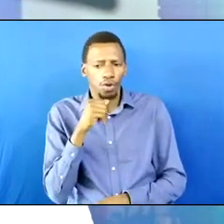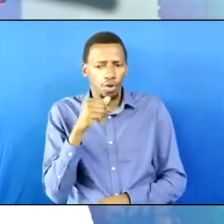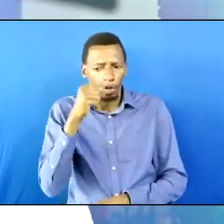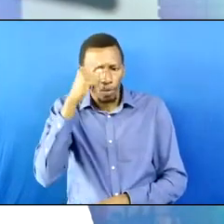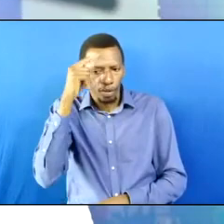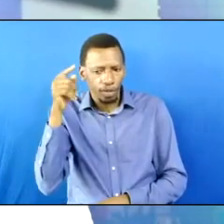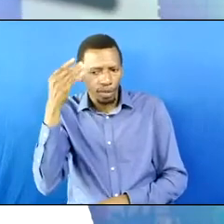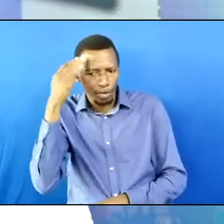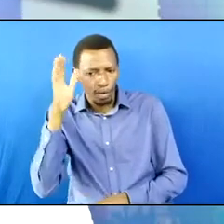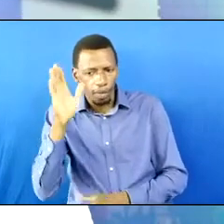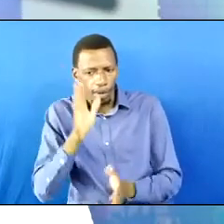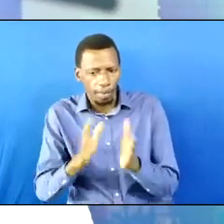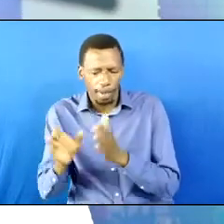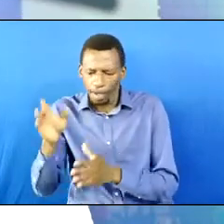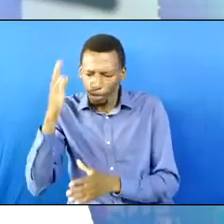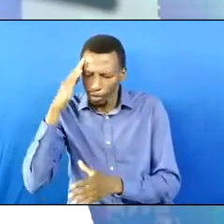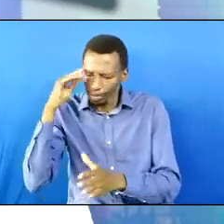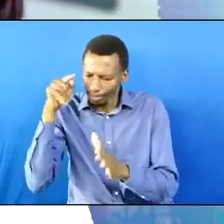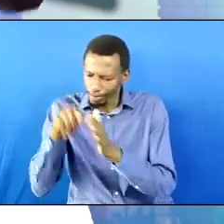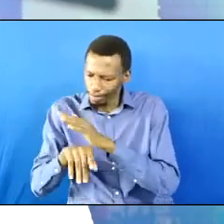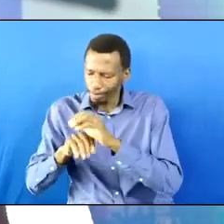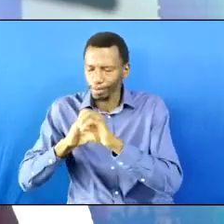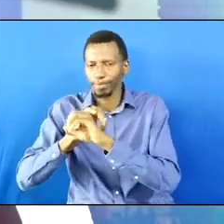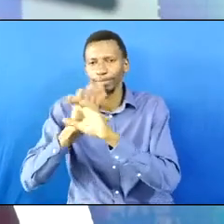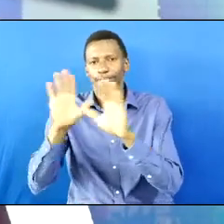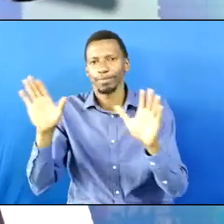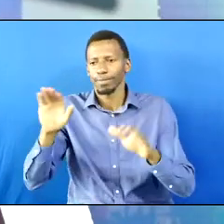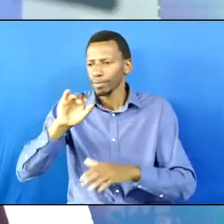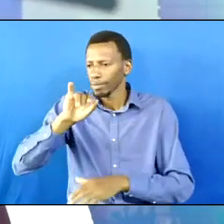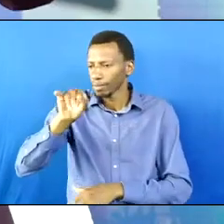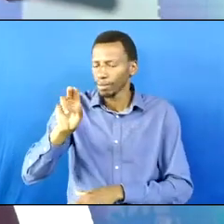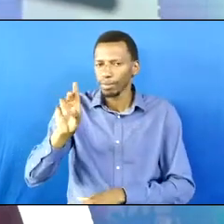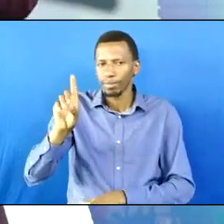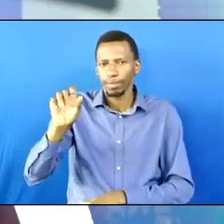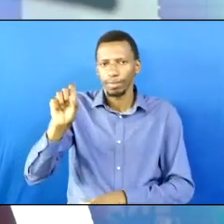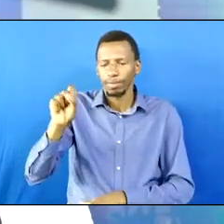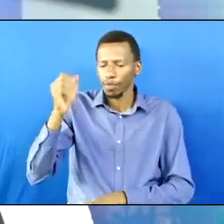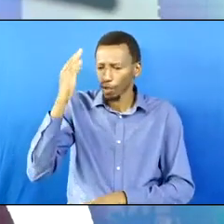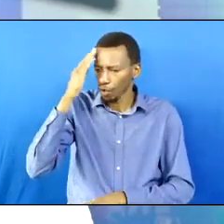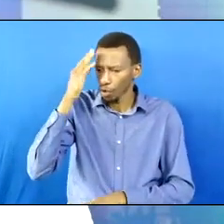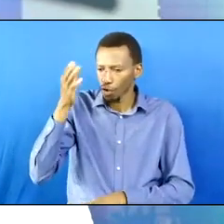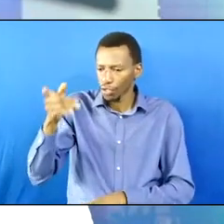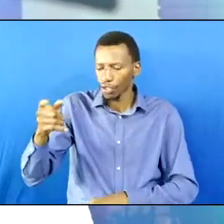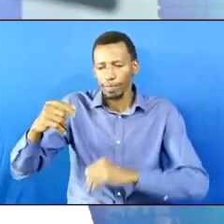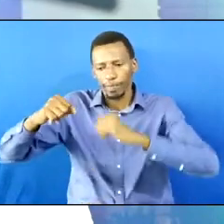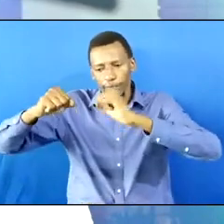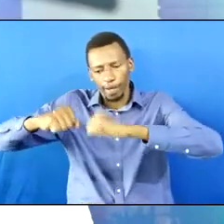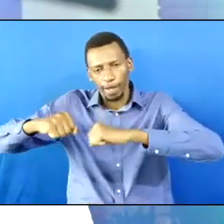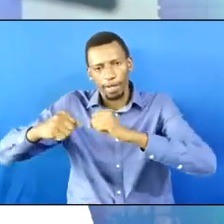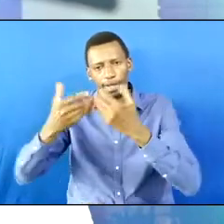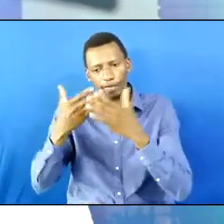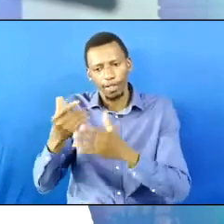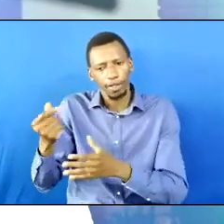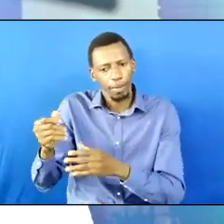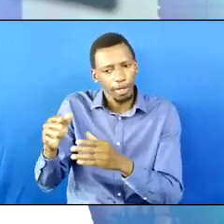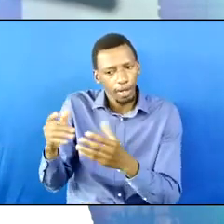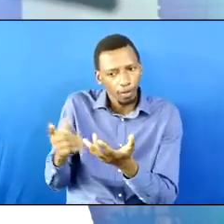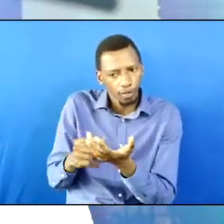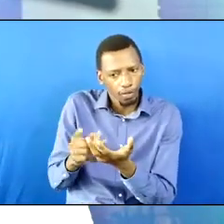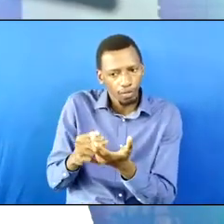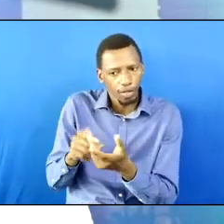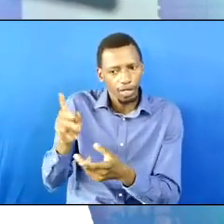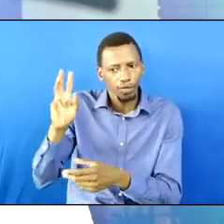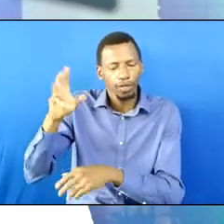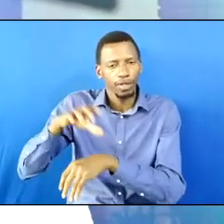planning. He knows it very well. Not because he knows that they have already agreed the sum of money that he was going